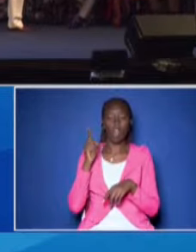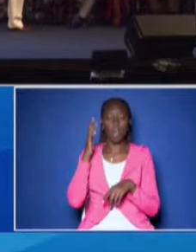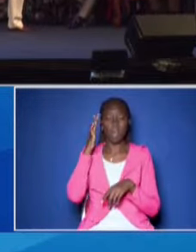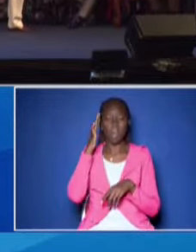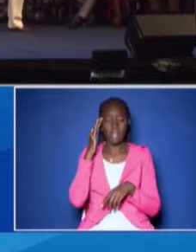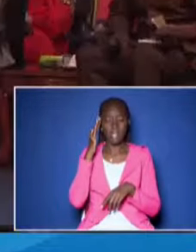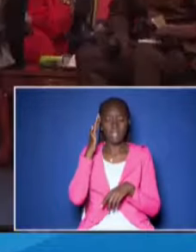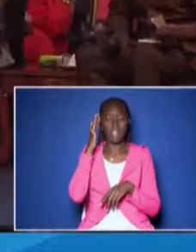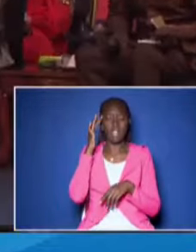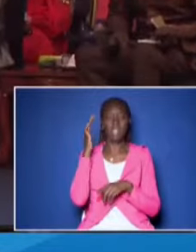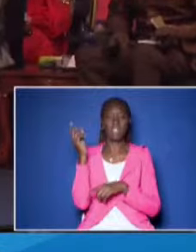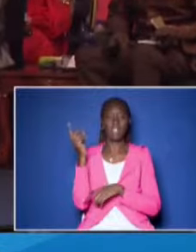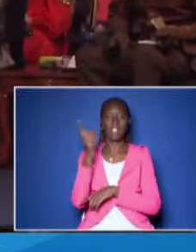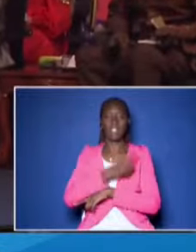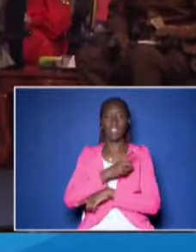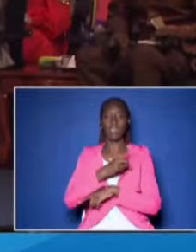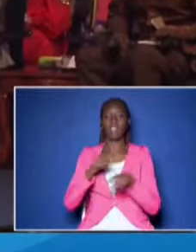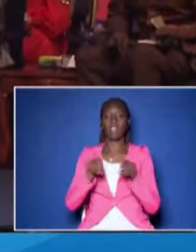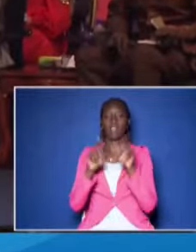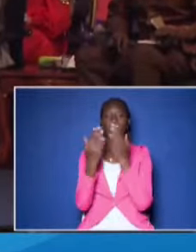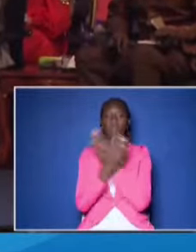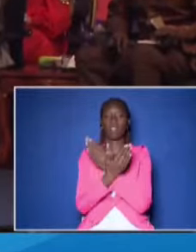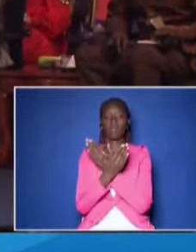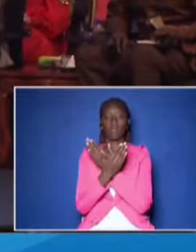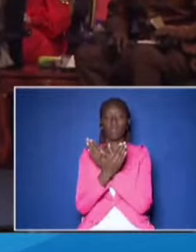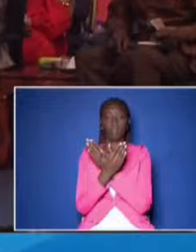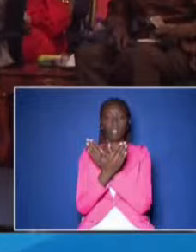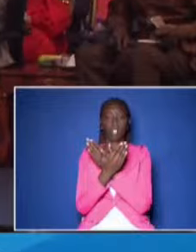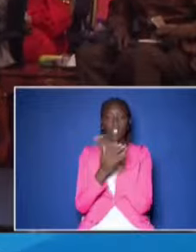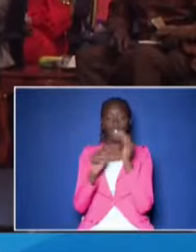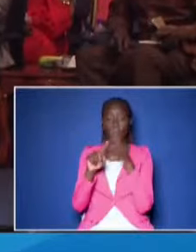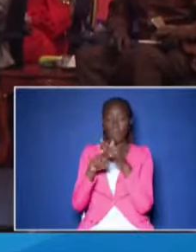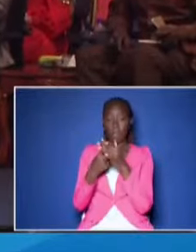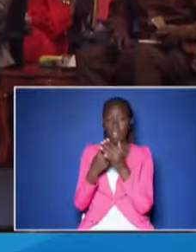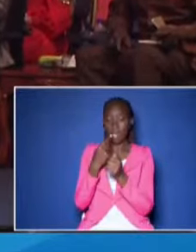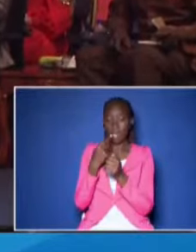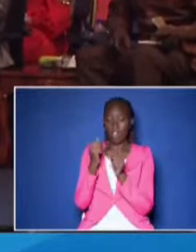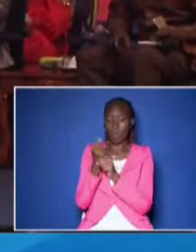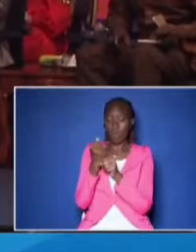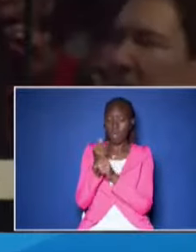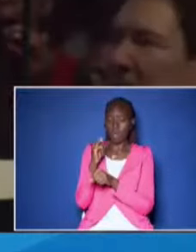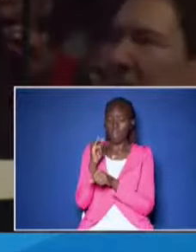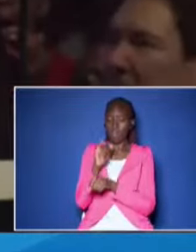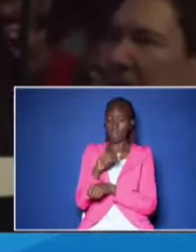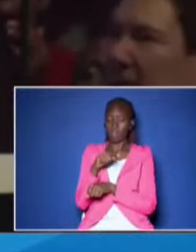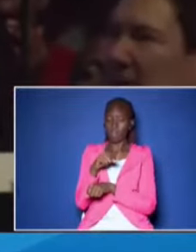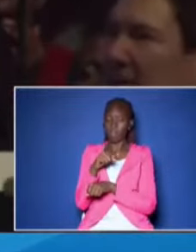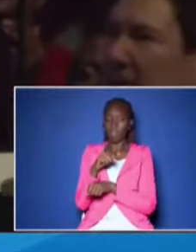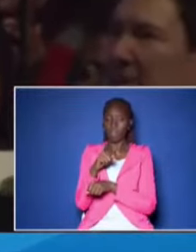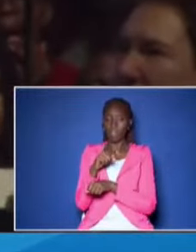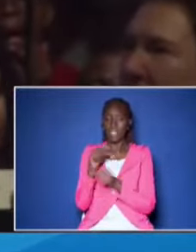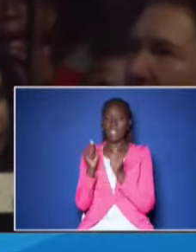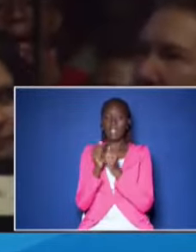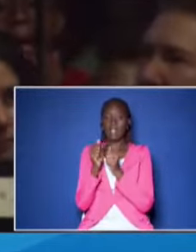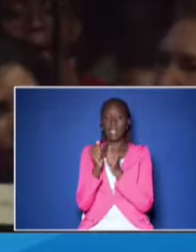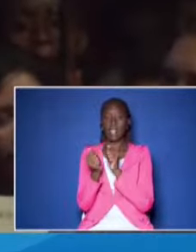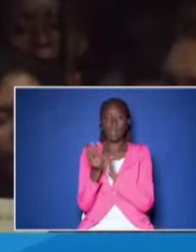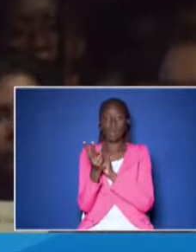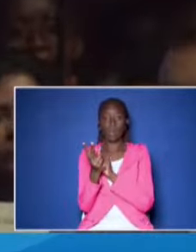meditate and night now I began doing that 12 years